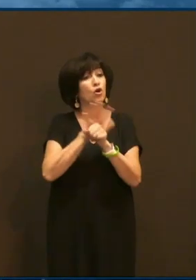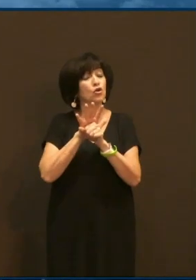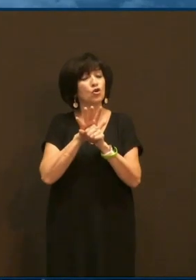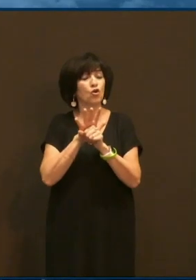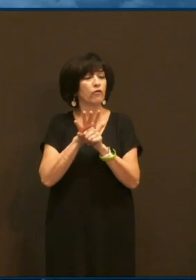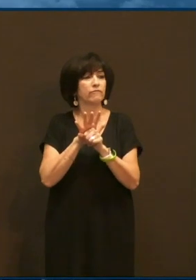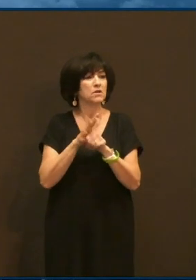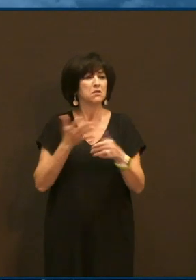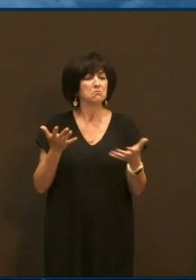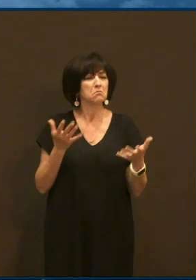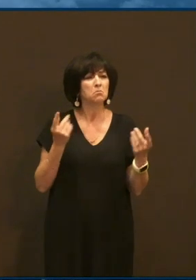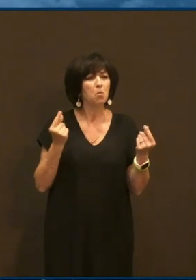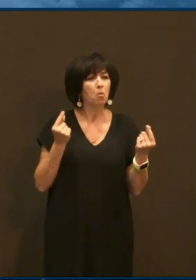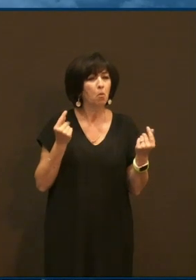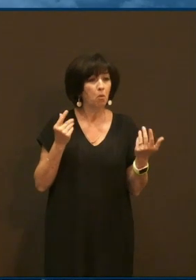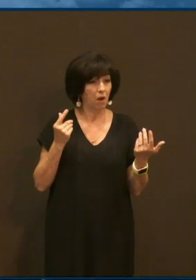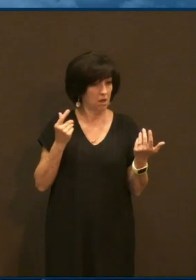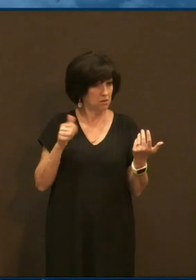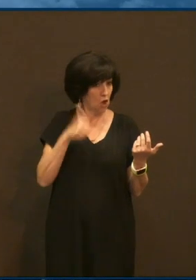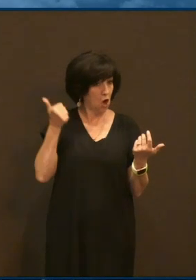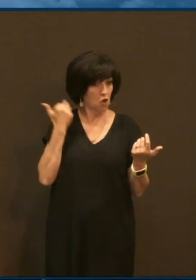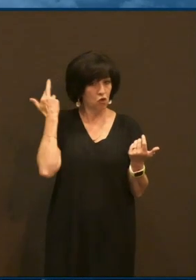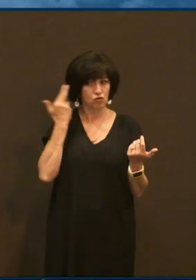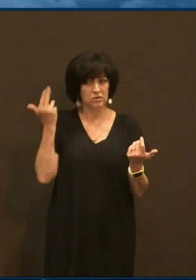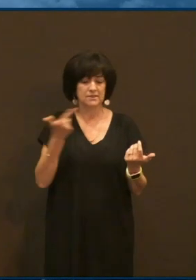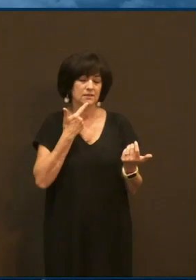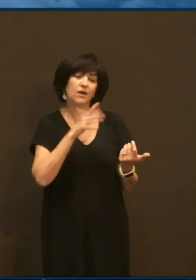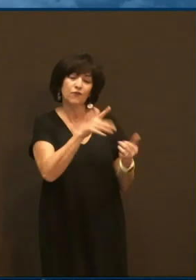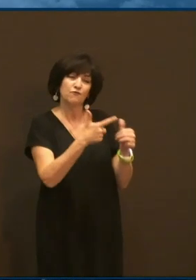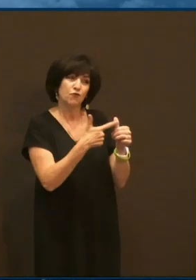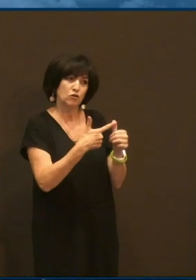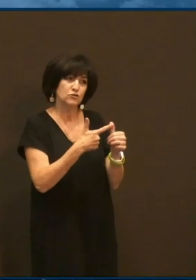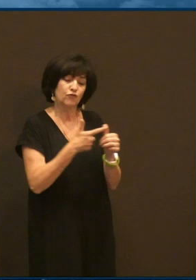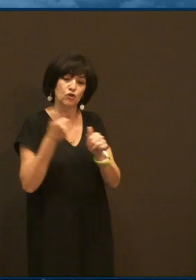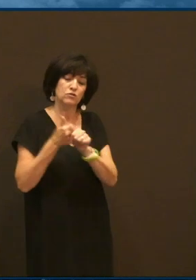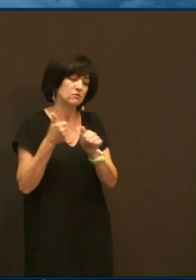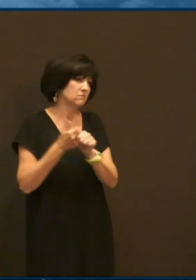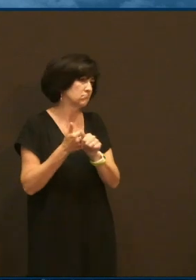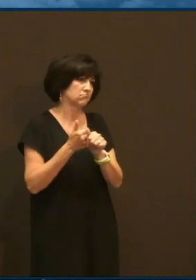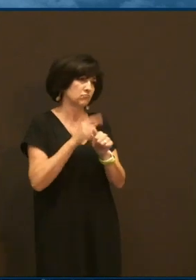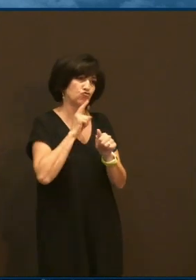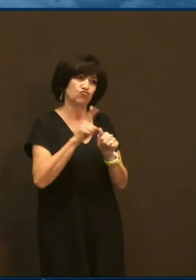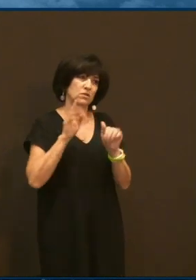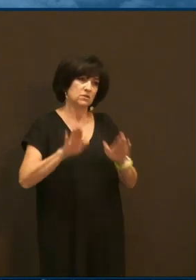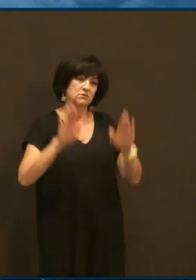Well, first of all, she's been great. She just was